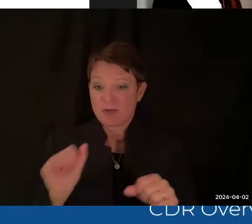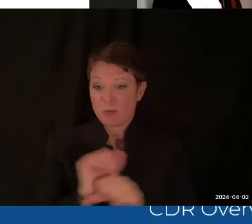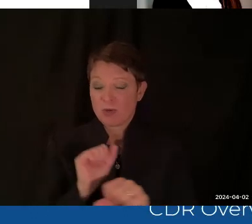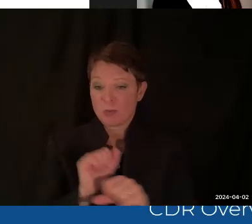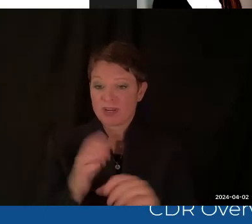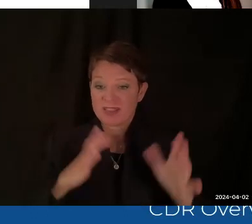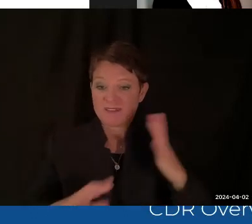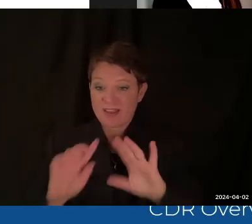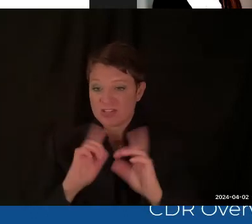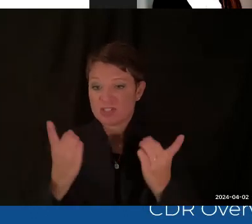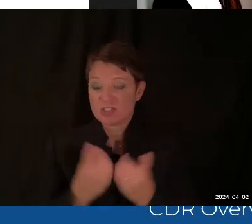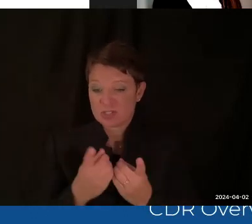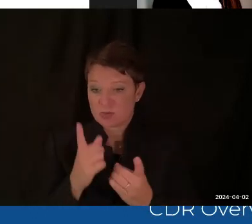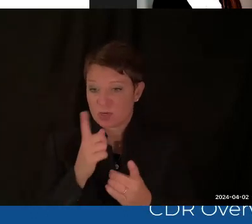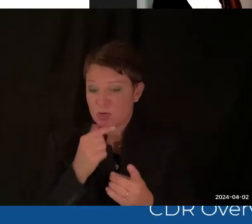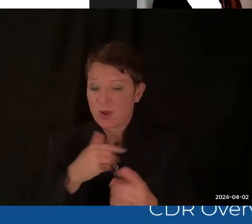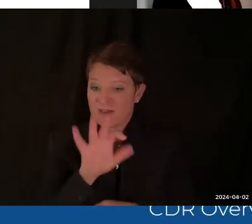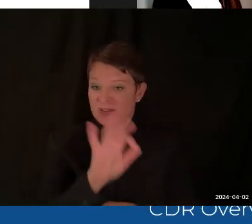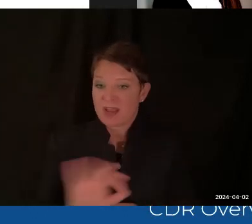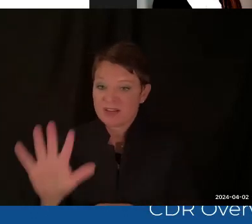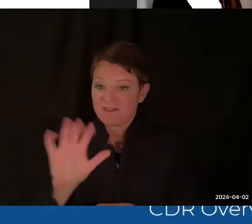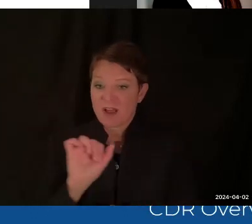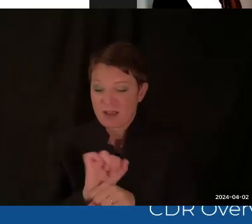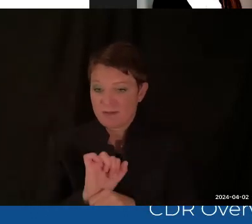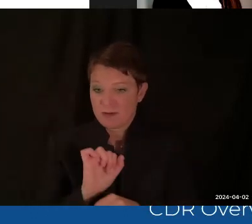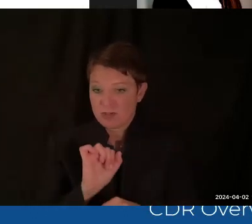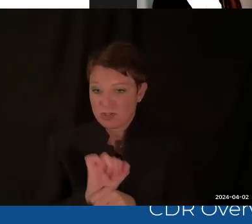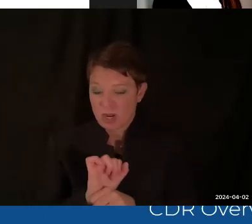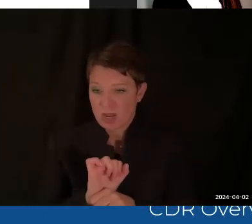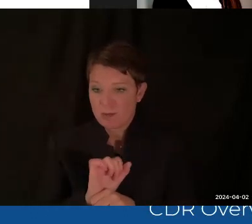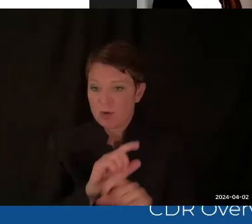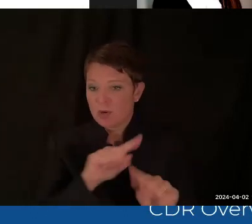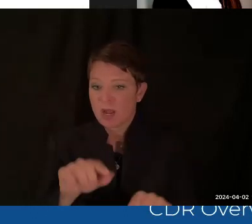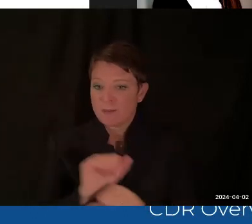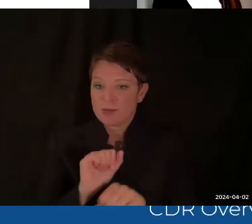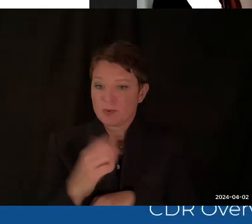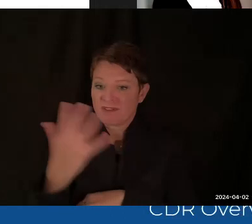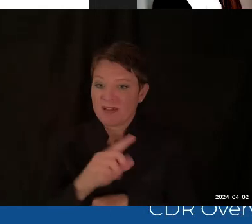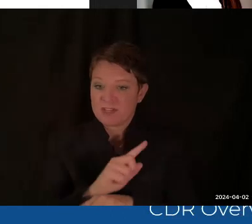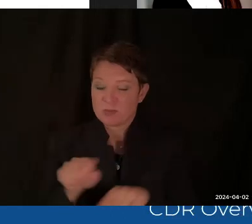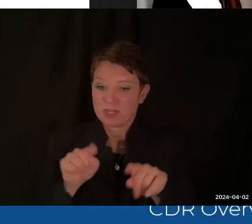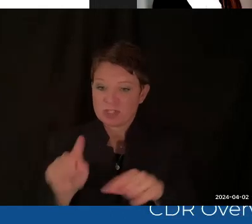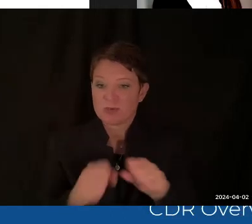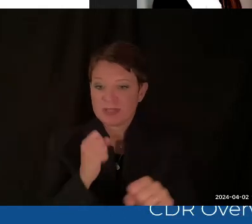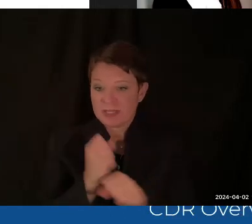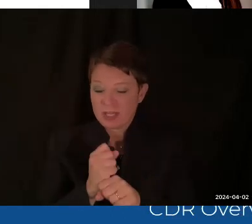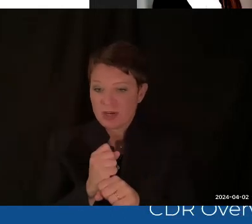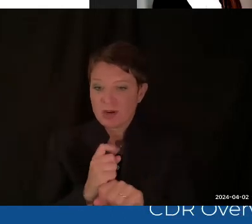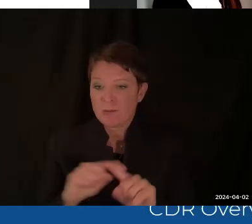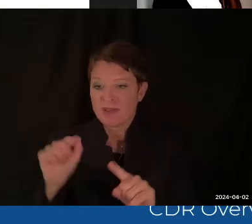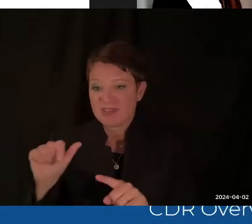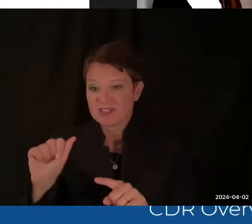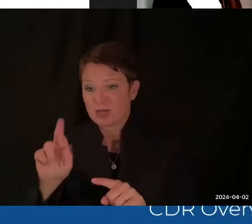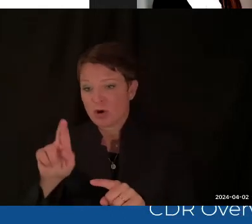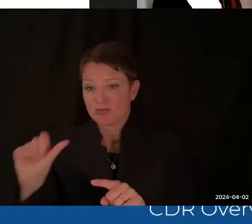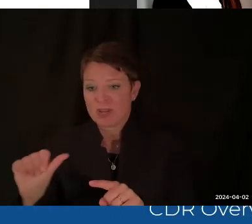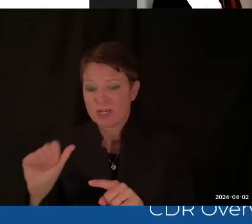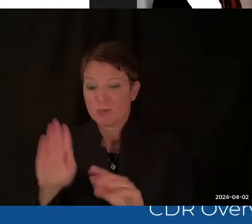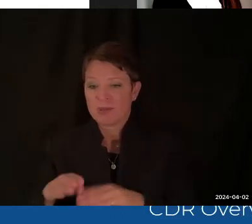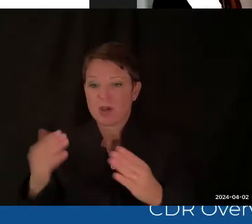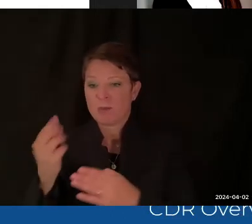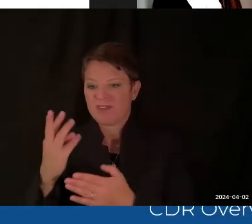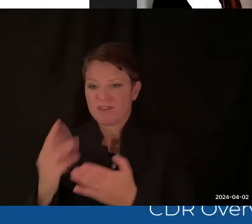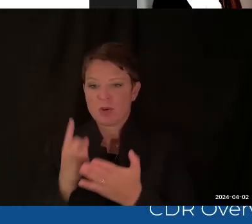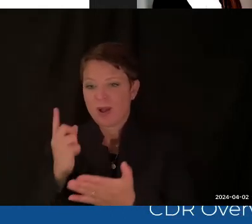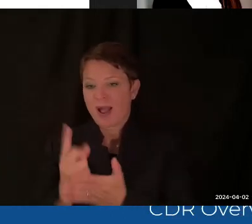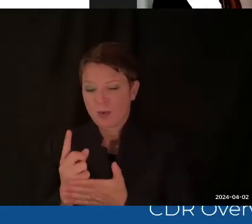Fashion District who have a 9 to 5 to count on, who can come to work 5 days a week during the year, while this arena will be open a few